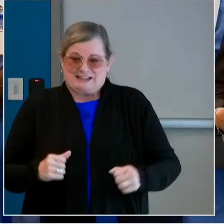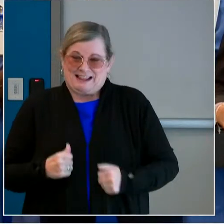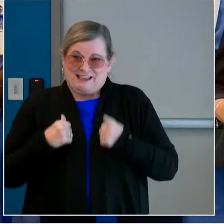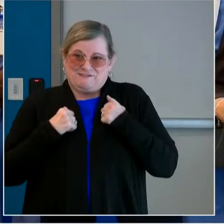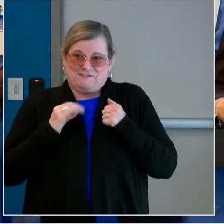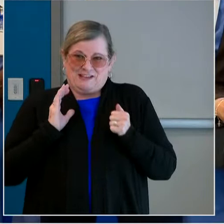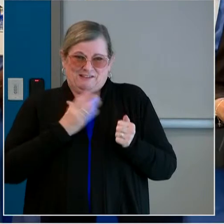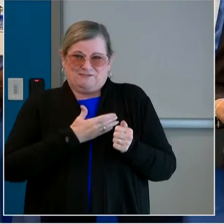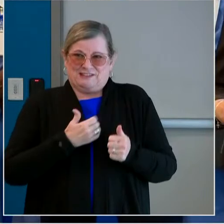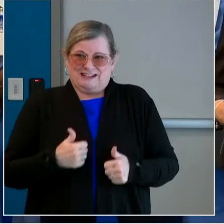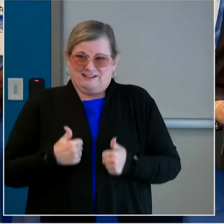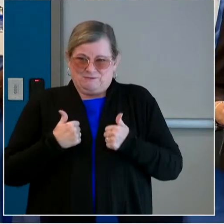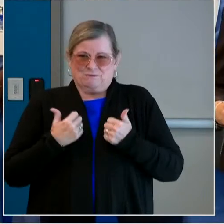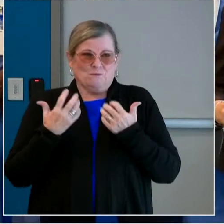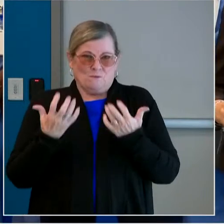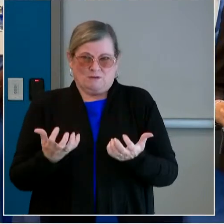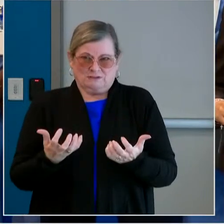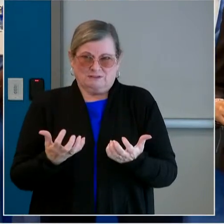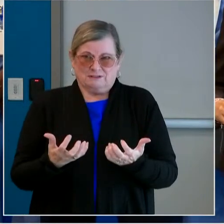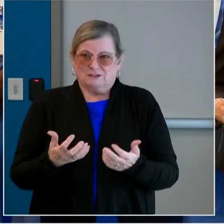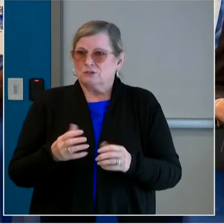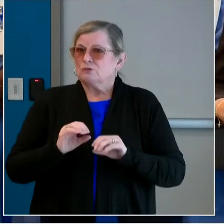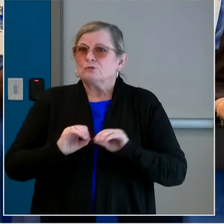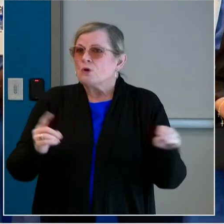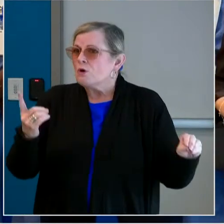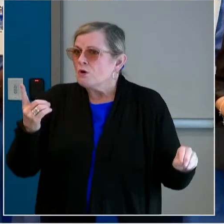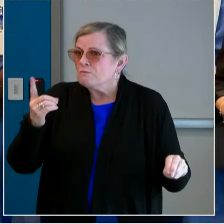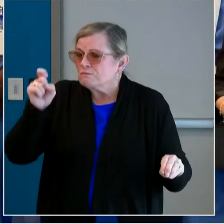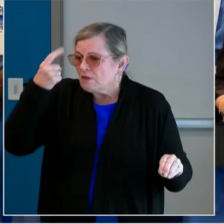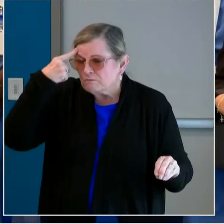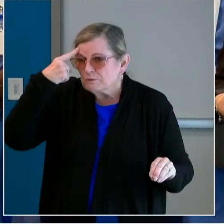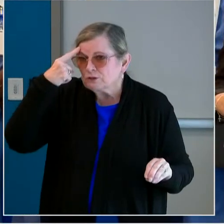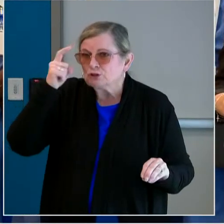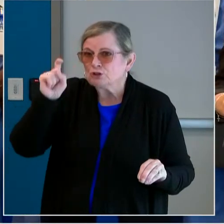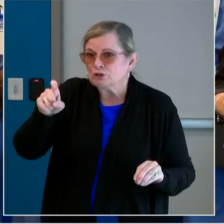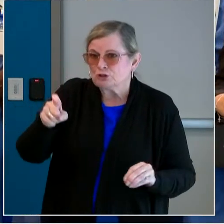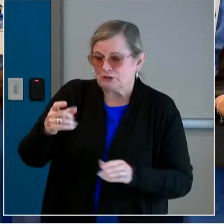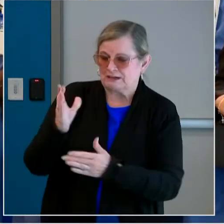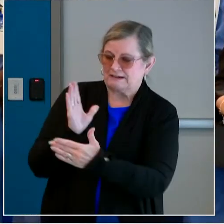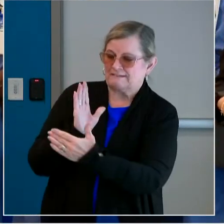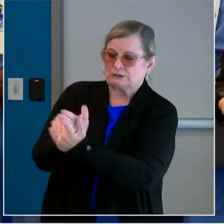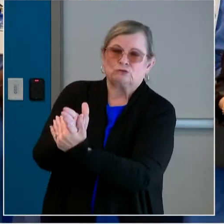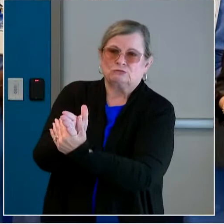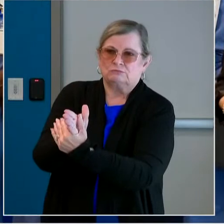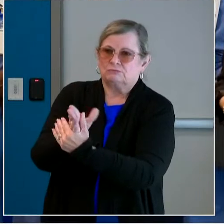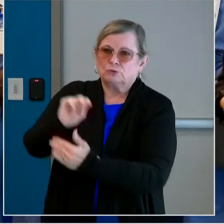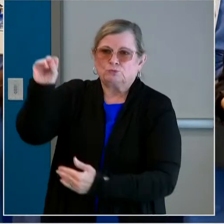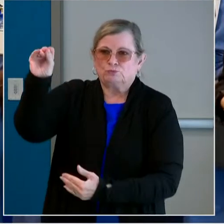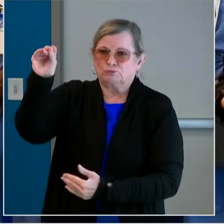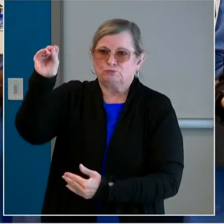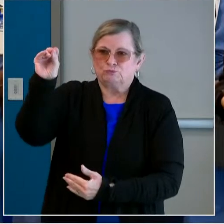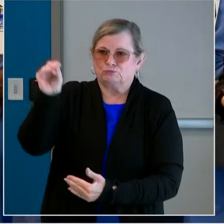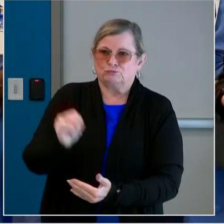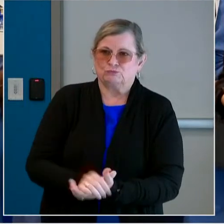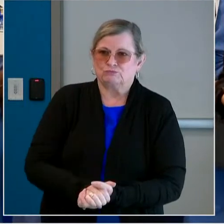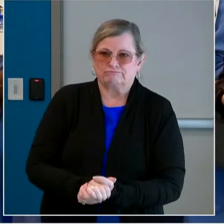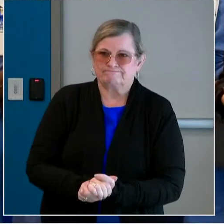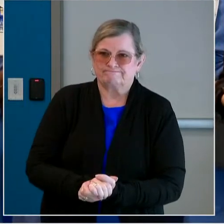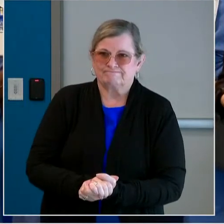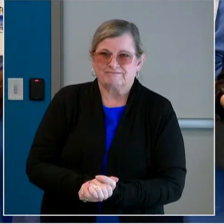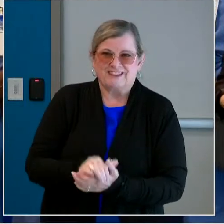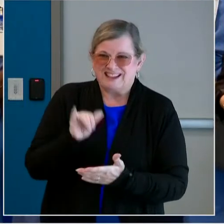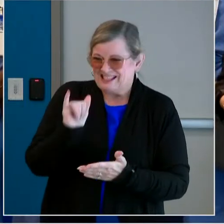chooses. And no government should interfere with that. And that's what we're seeing with this preview